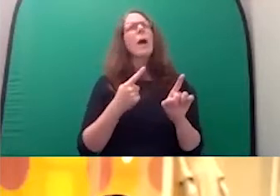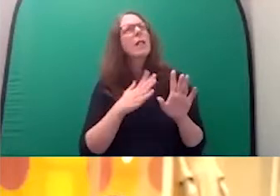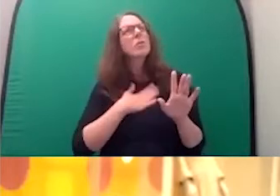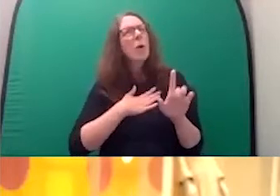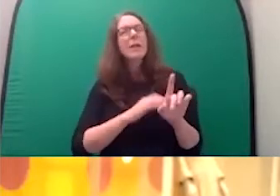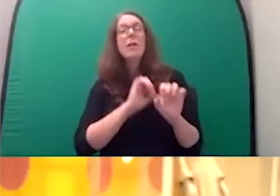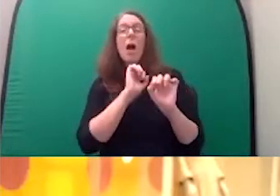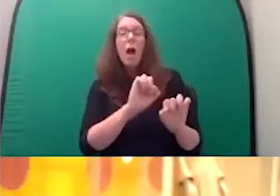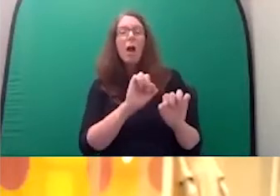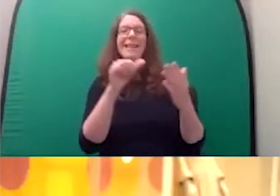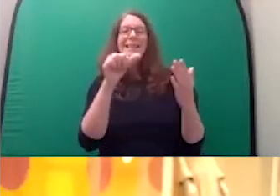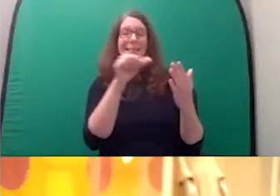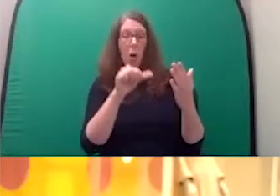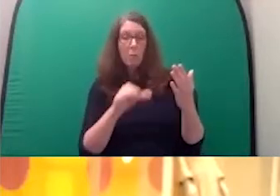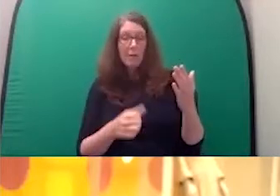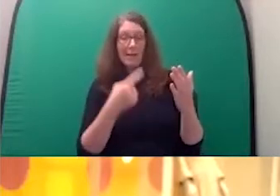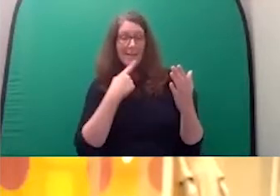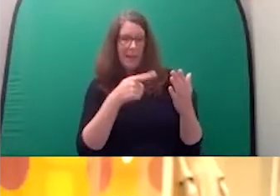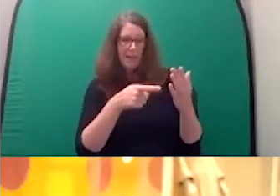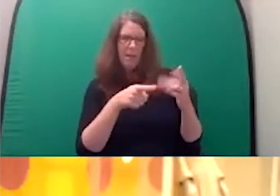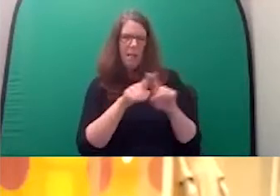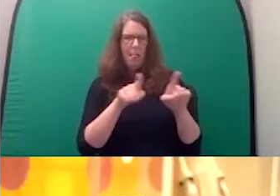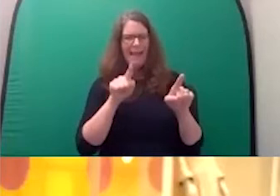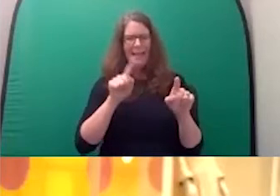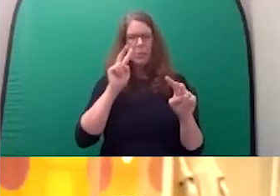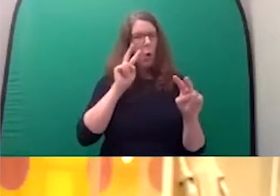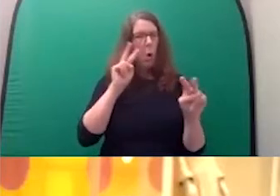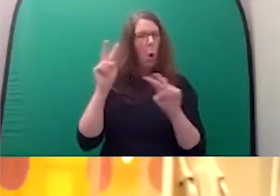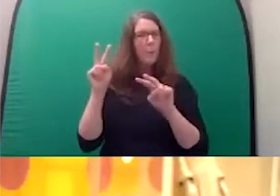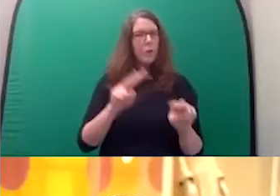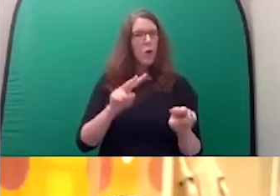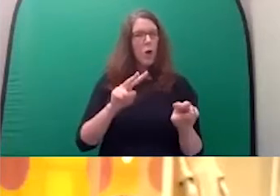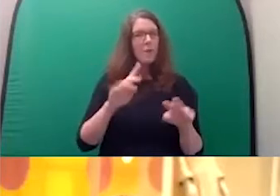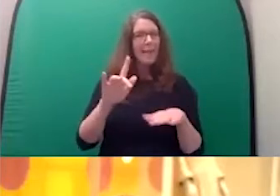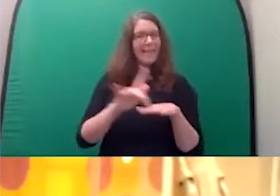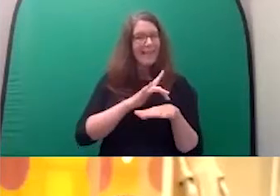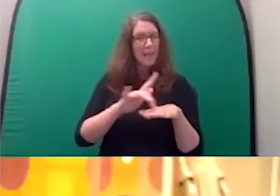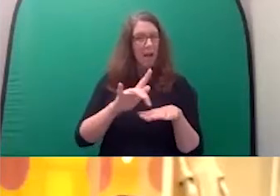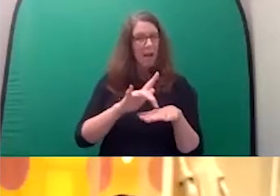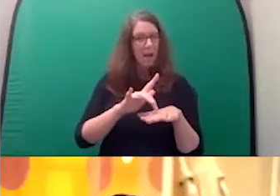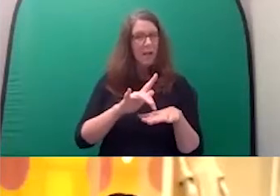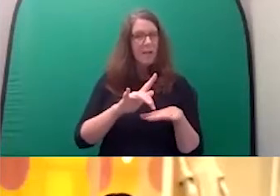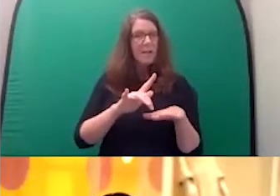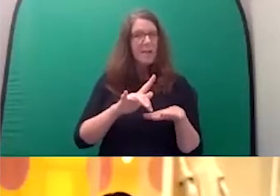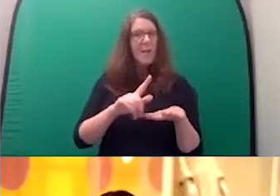her sculptures rather, are an absurd kind of theatre, in her words. And then I think I see